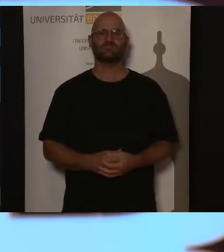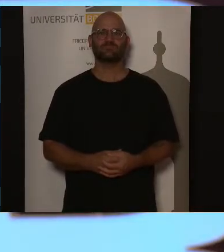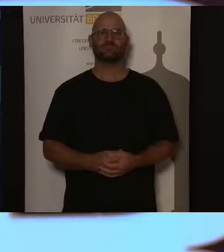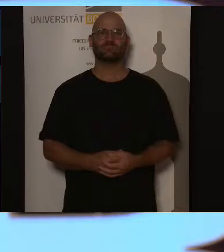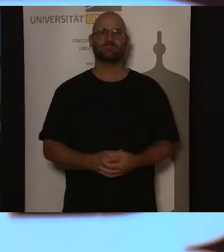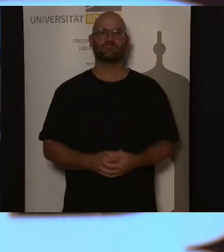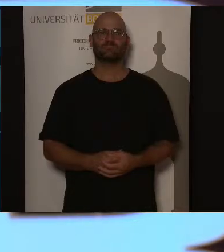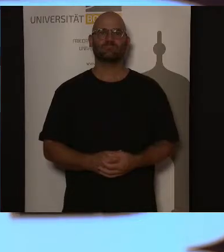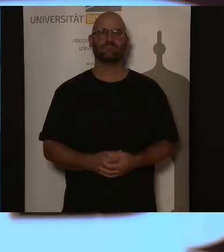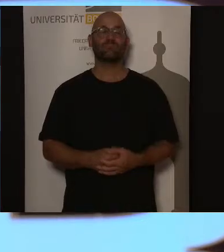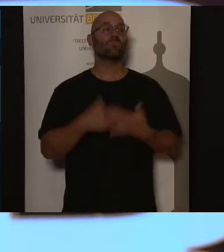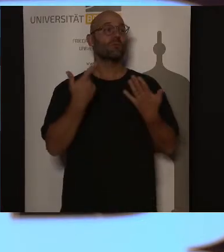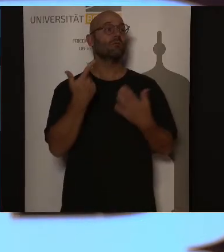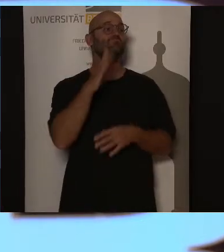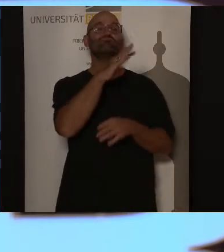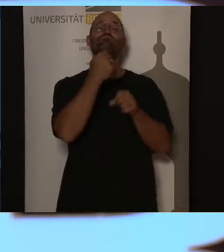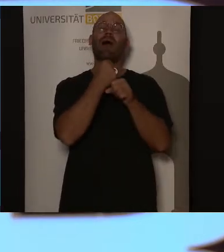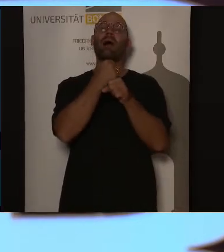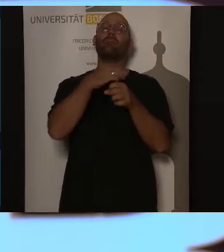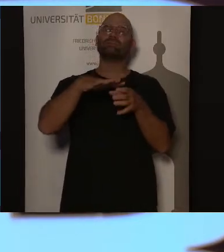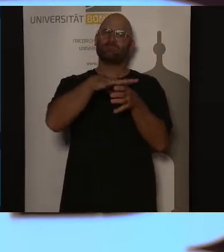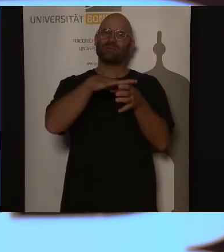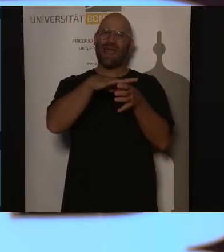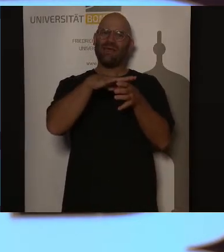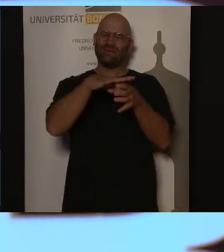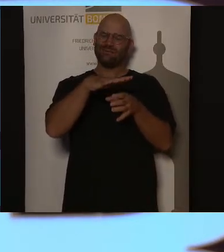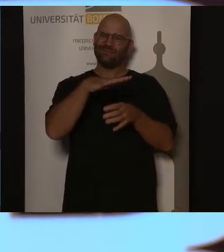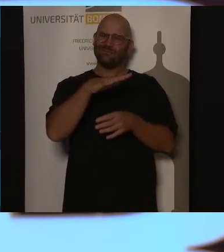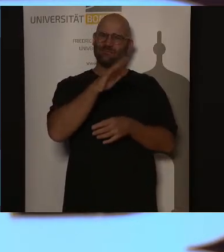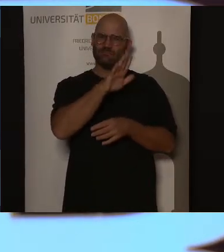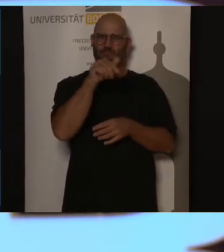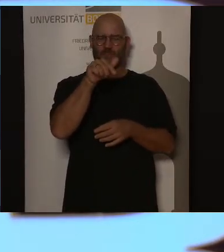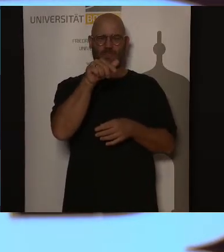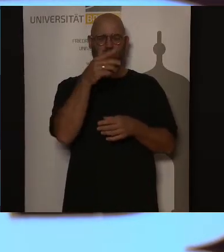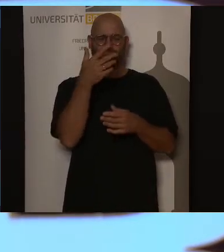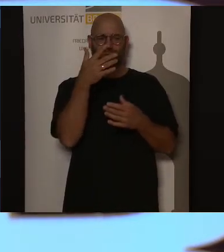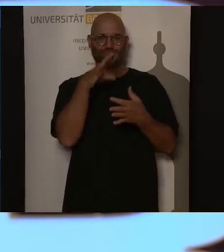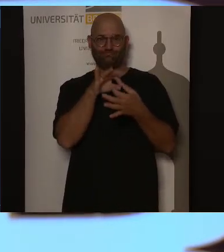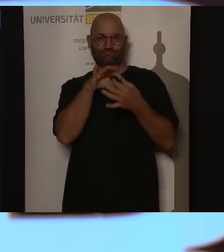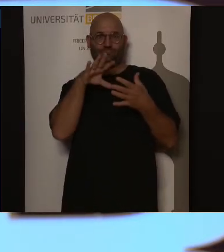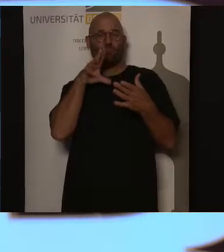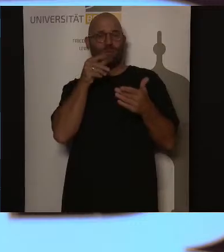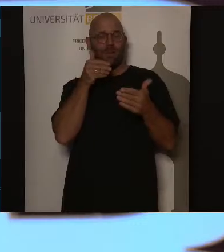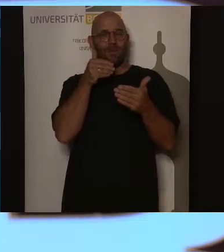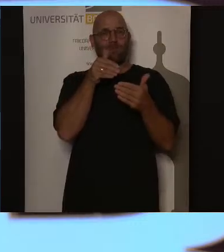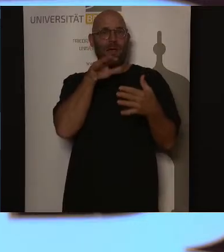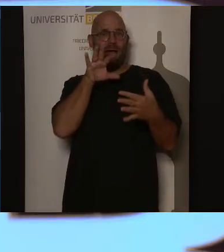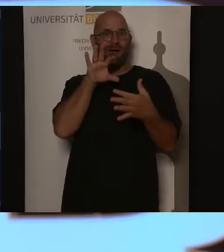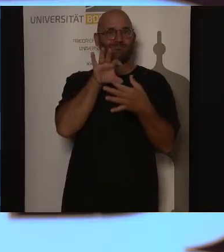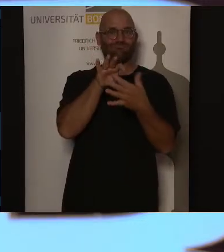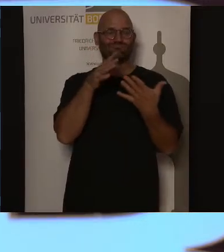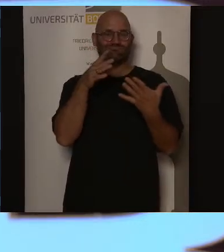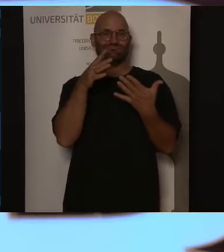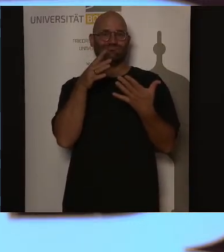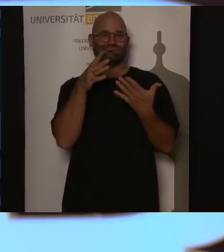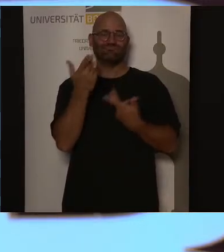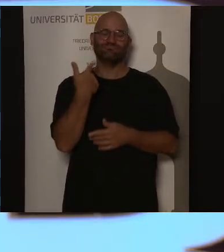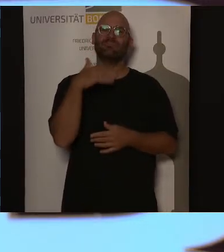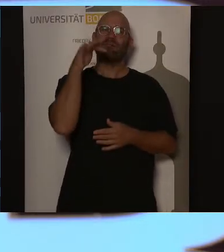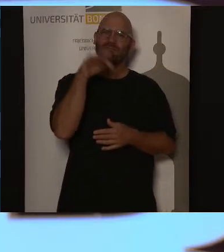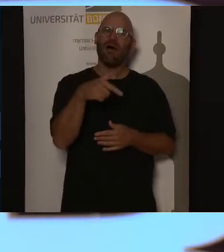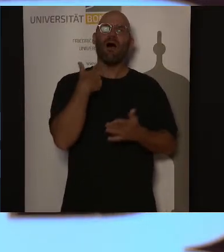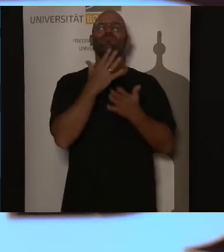So, Birgit, moving over to you. Your area of responsibility isn't that far away